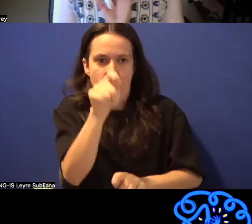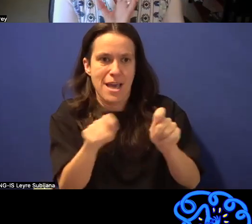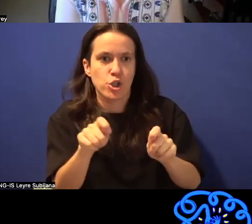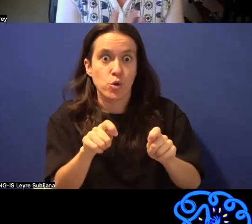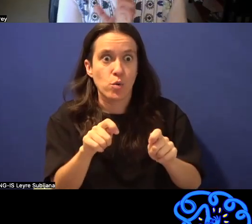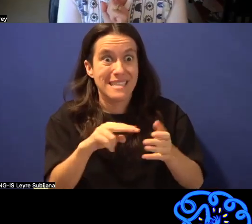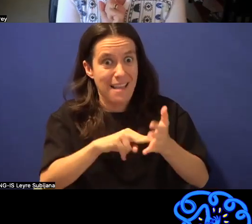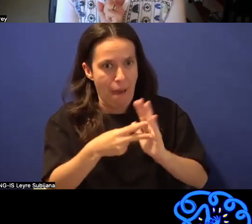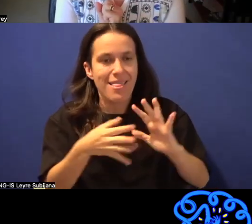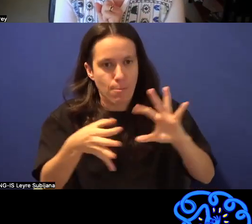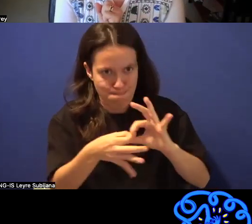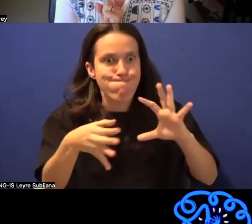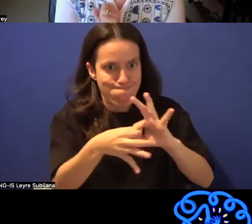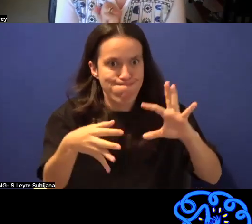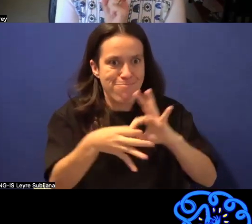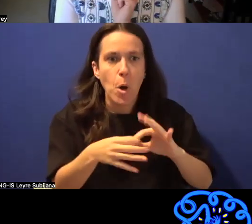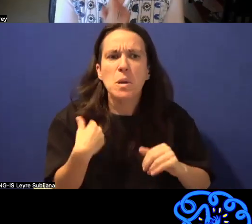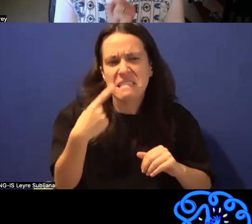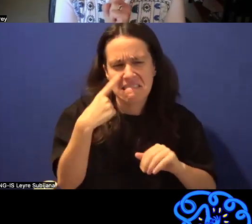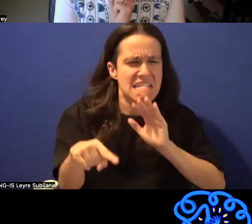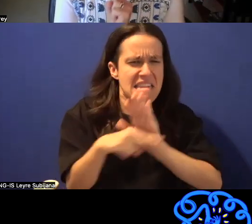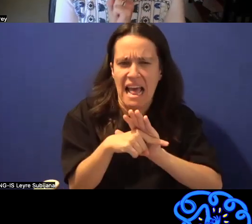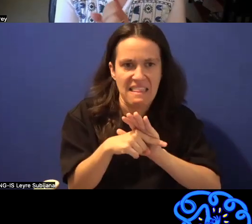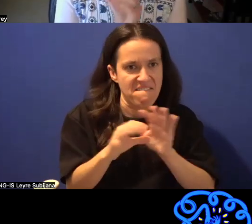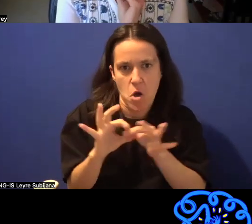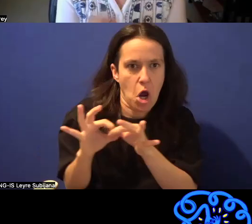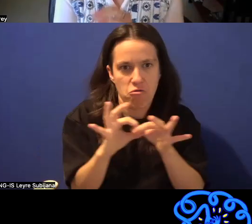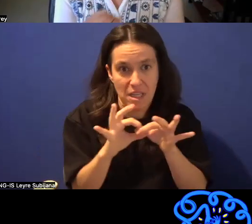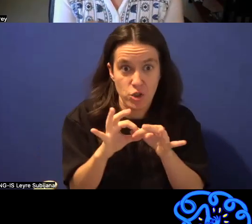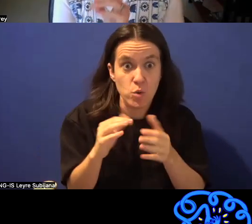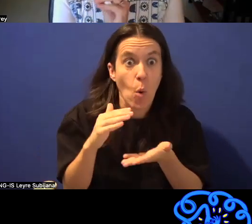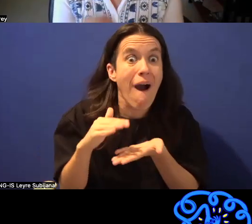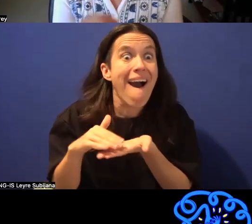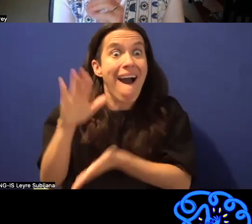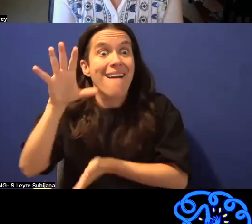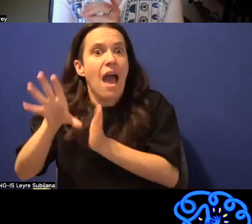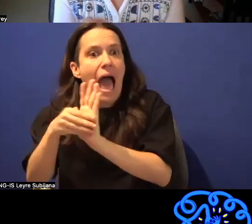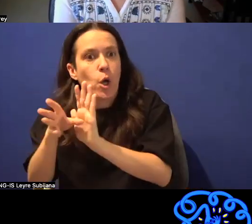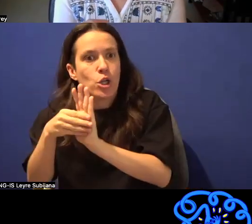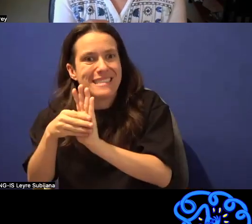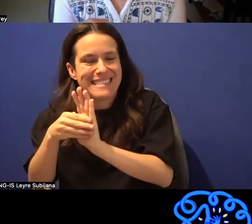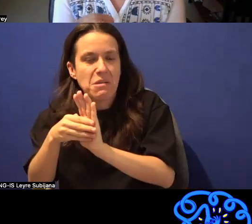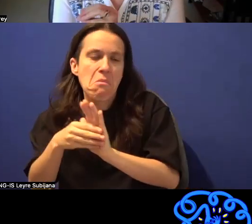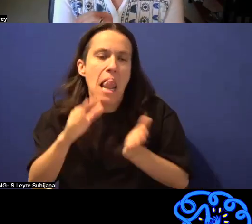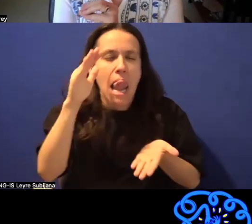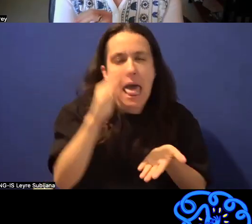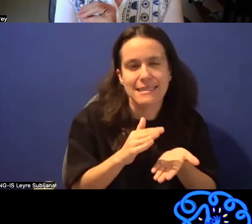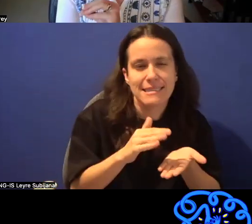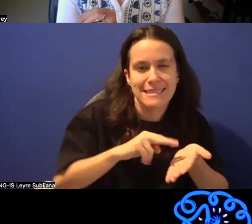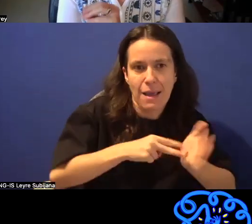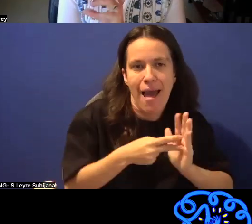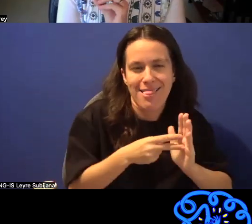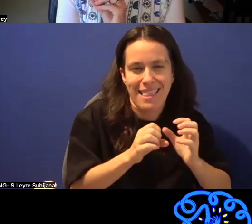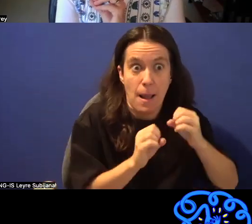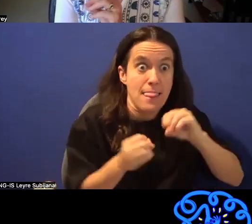was negative correlations with those measures. So higher iconicity was associated with less semantic density. And so what's nice